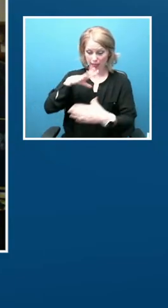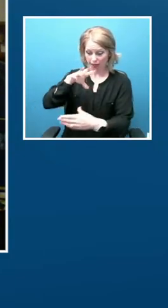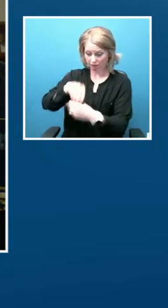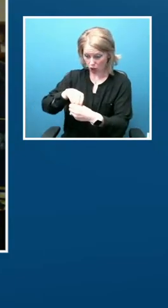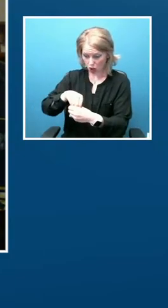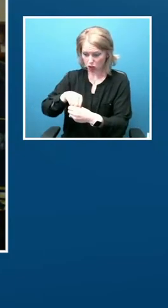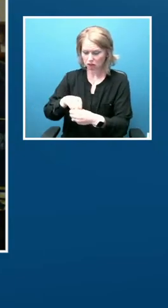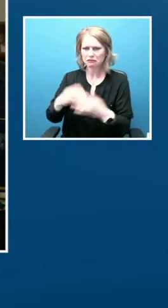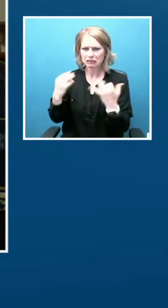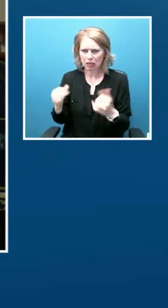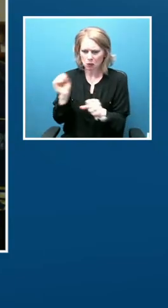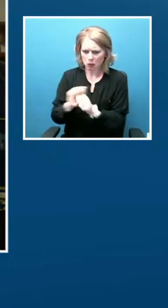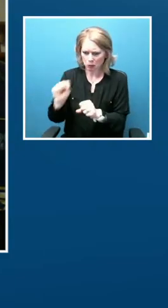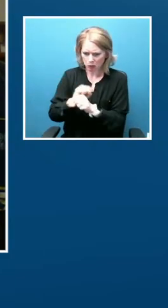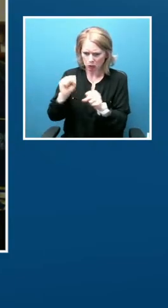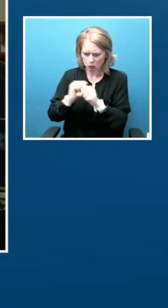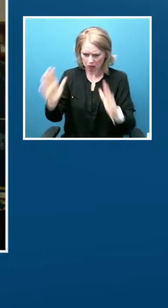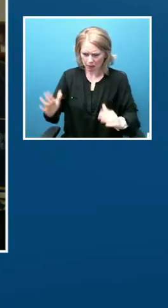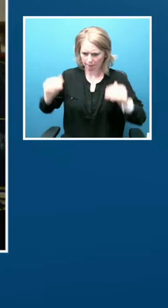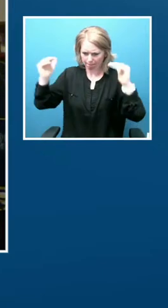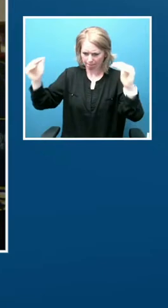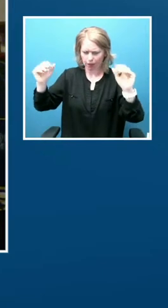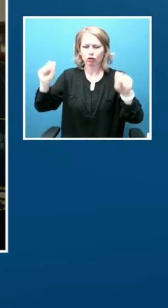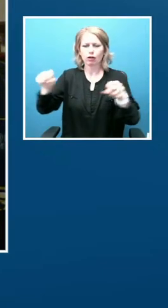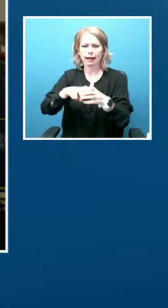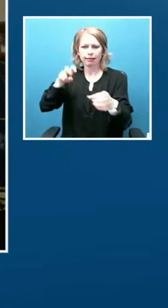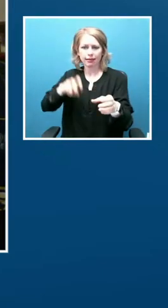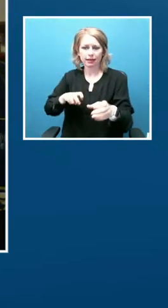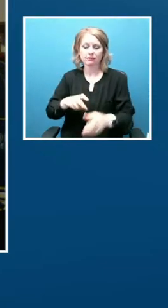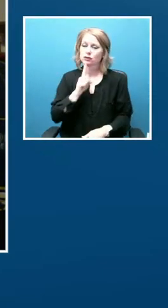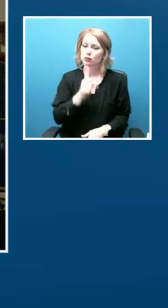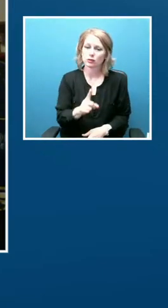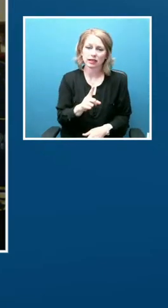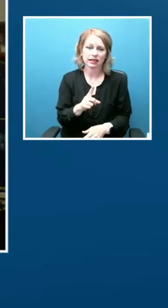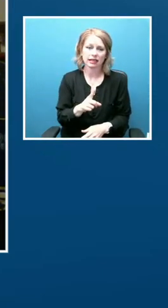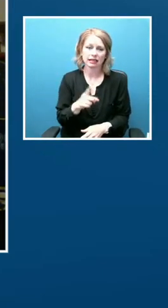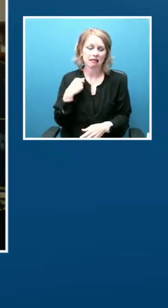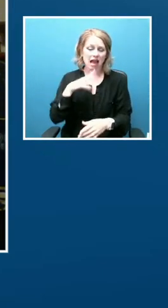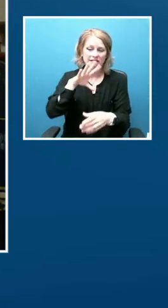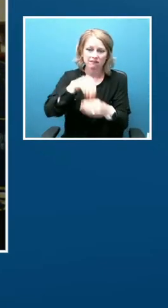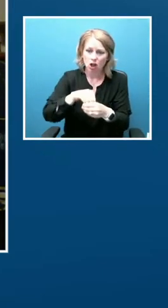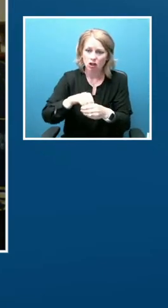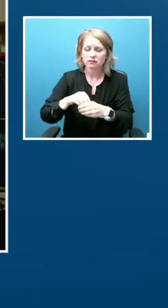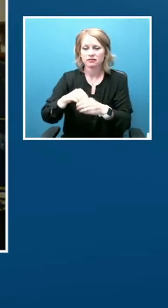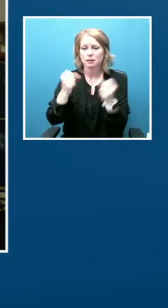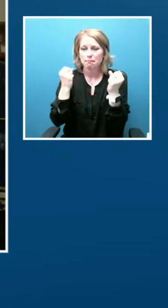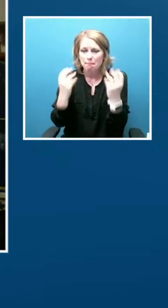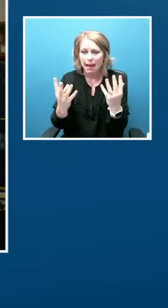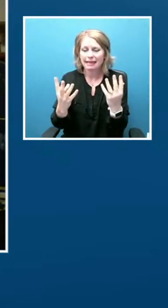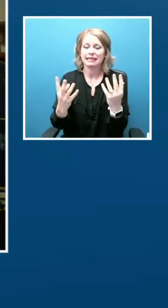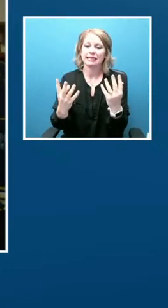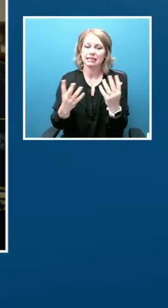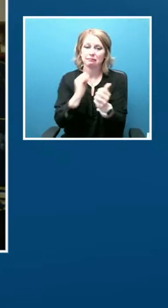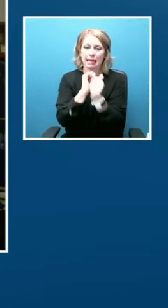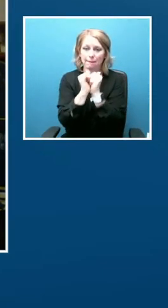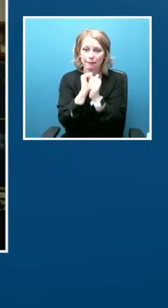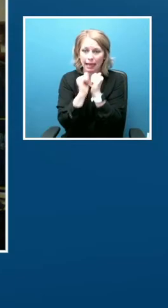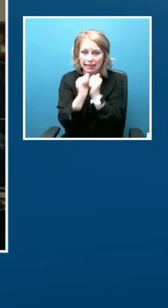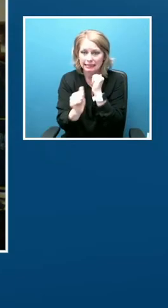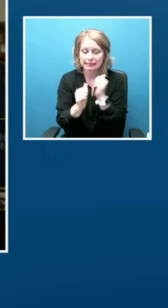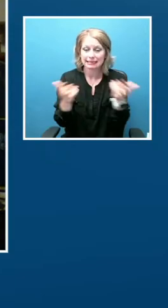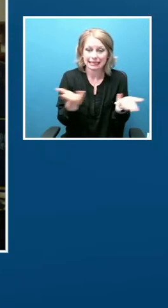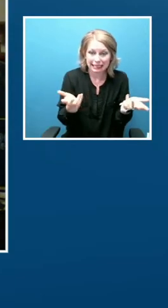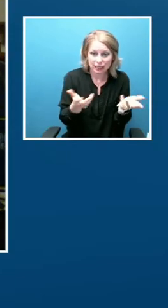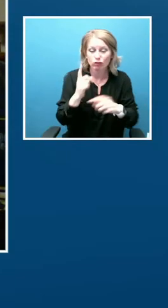have served on local committees, volunteered for numerous Democratic campaigns, both nationally and here in West Virginia. And I